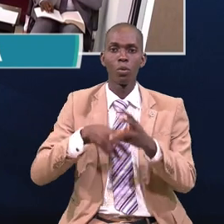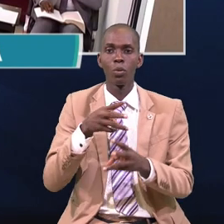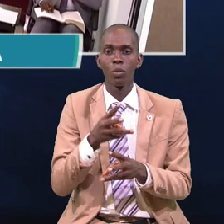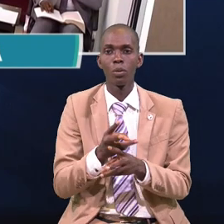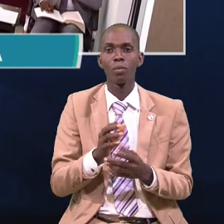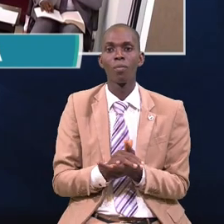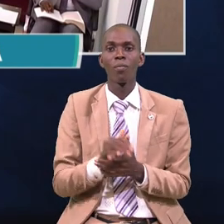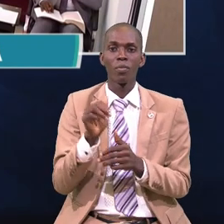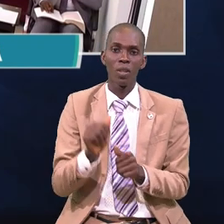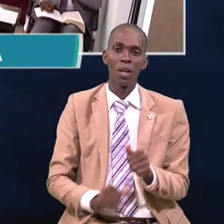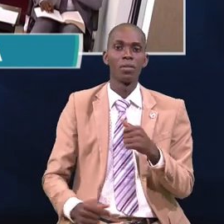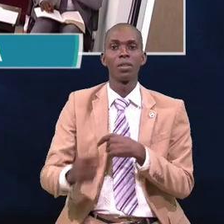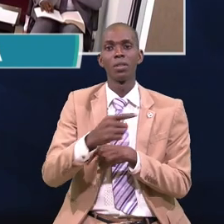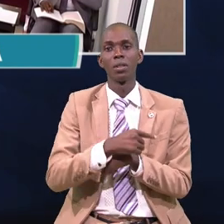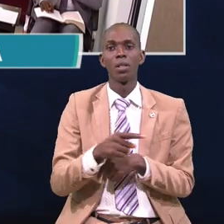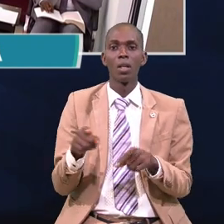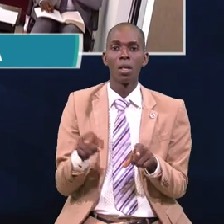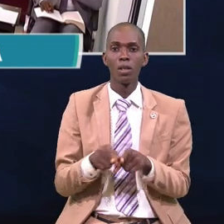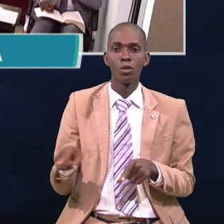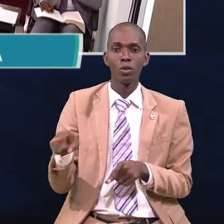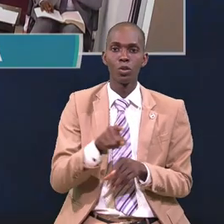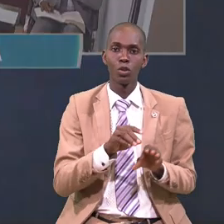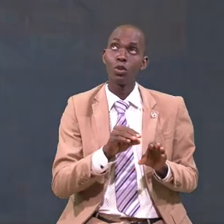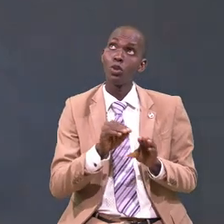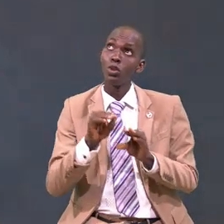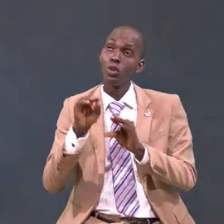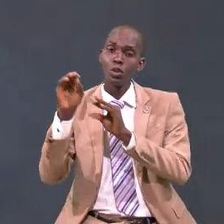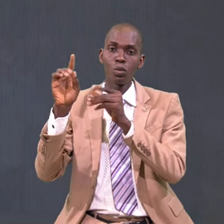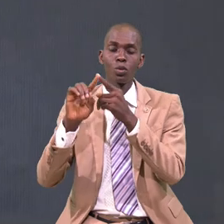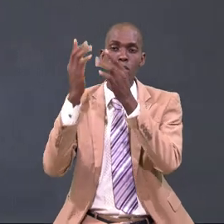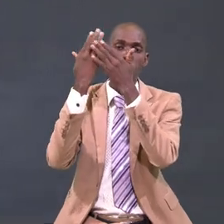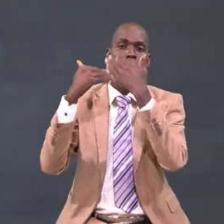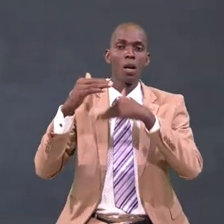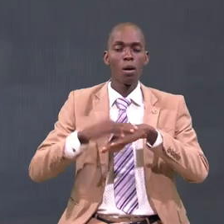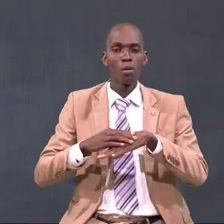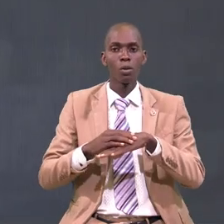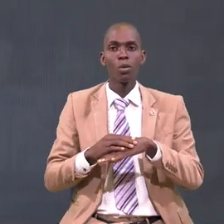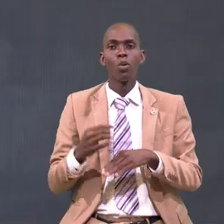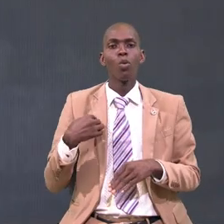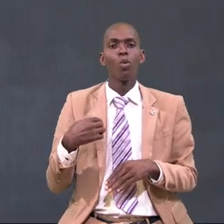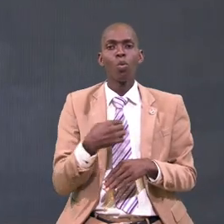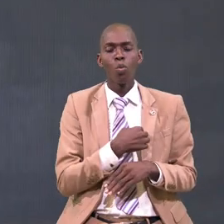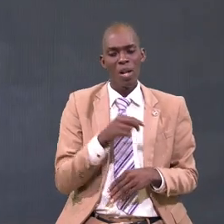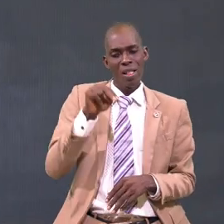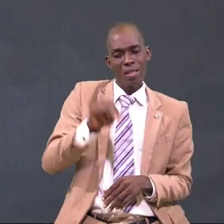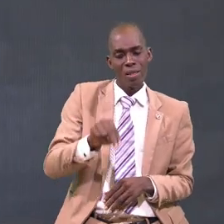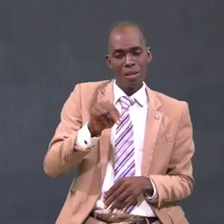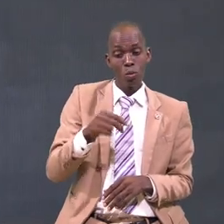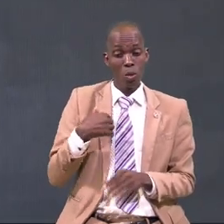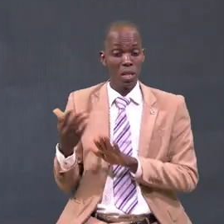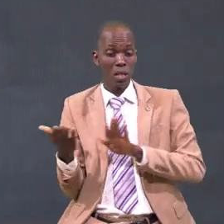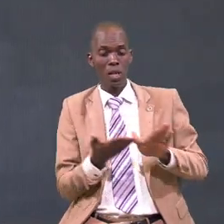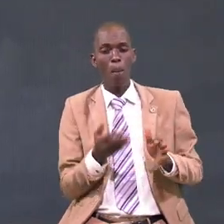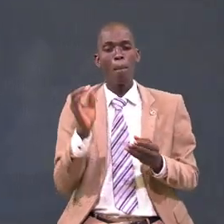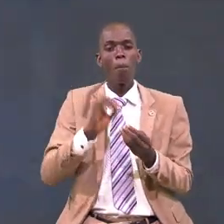Every day, as we move towards heaven, we leave more of the world behind us.